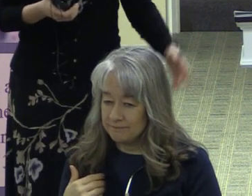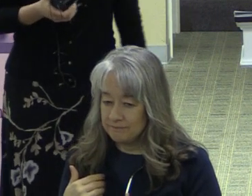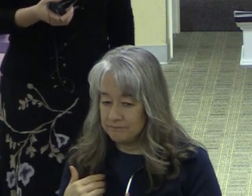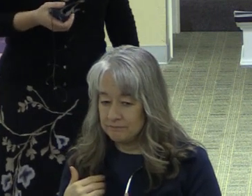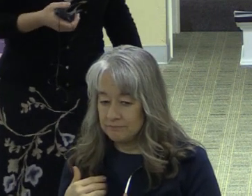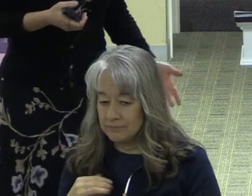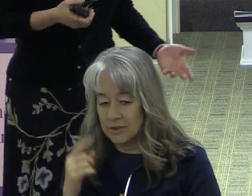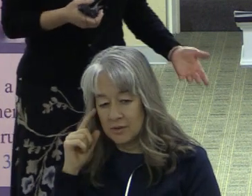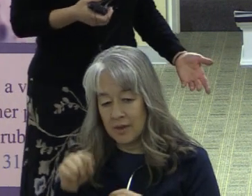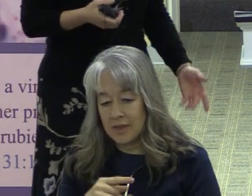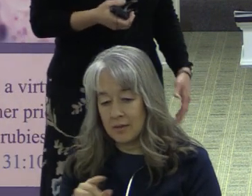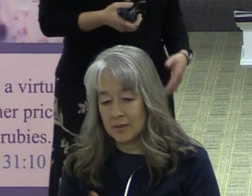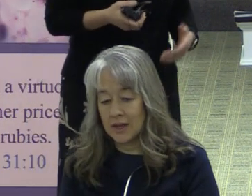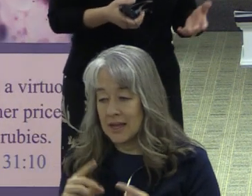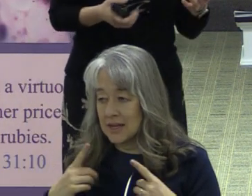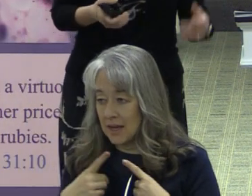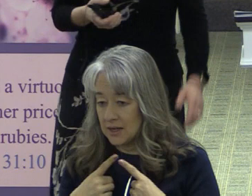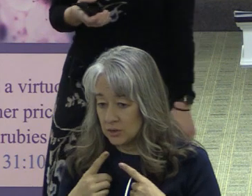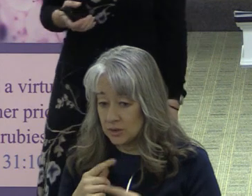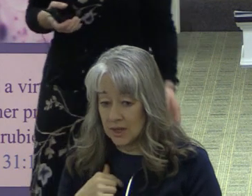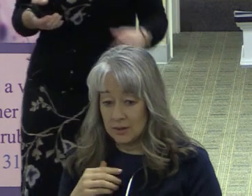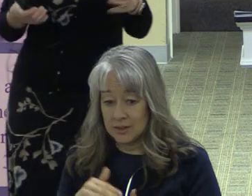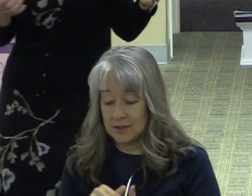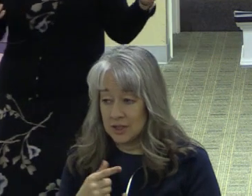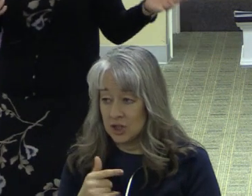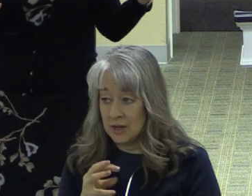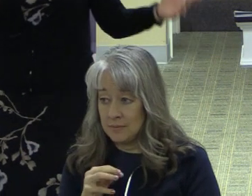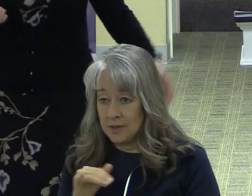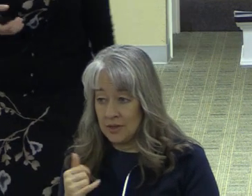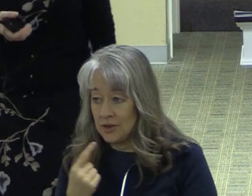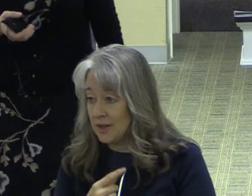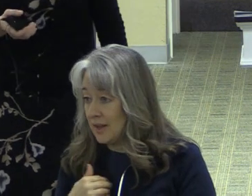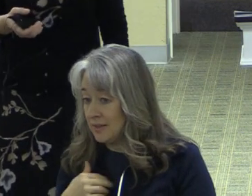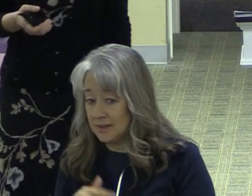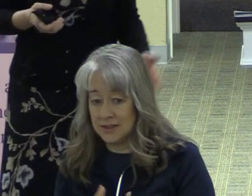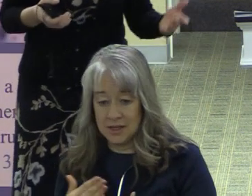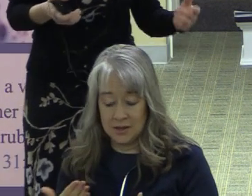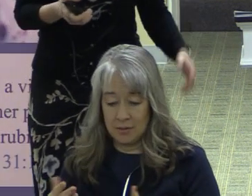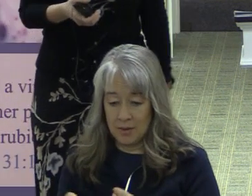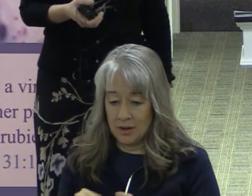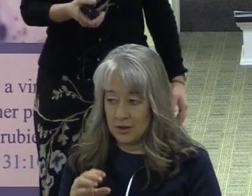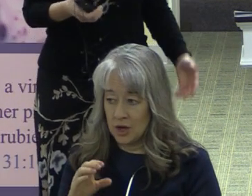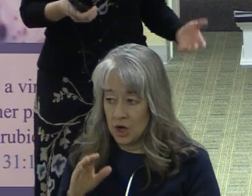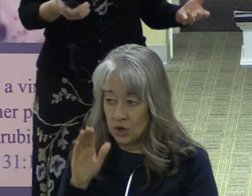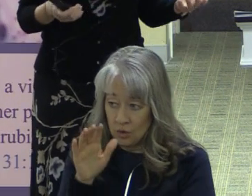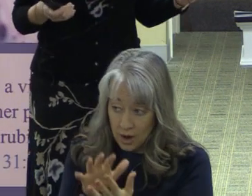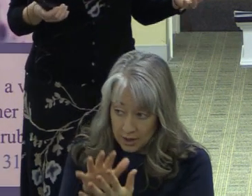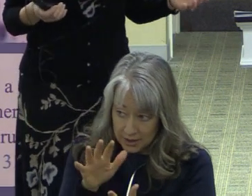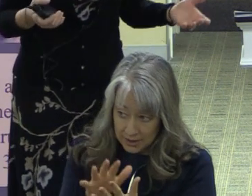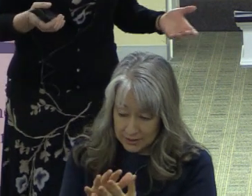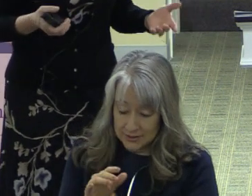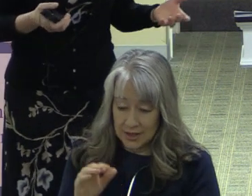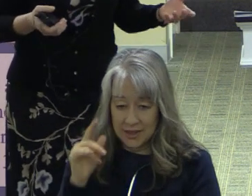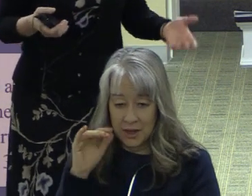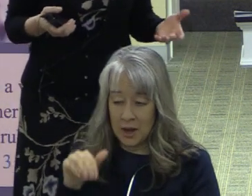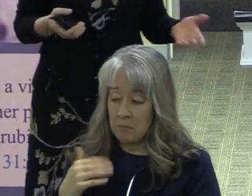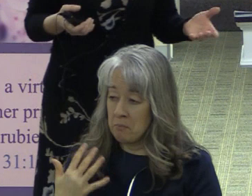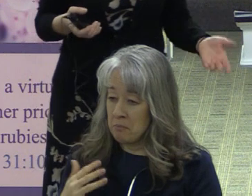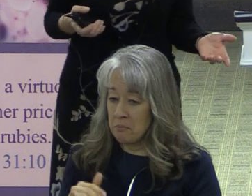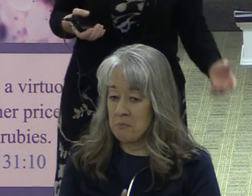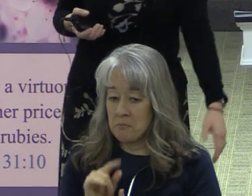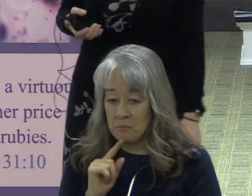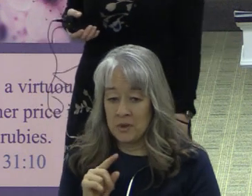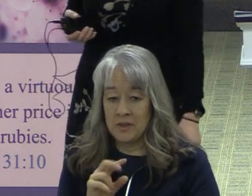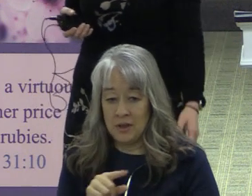I always think about them as dinosaurs, and I was at the gym the other day, and they had this thing about crocodiles on, and I was thinking about how cool it is that, you know,